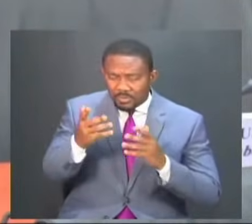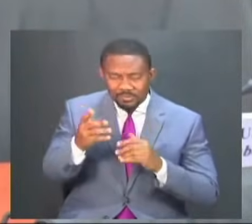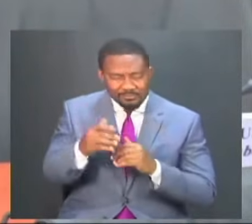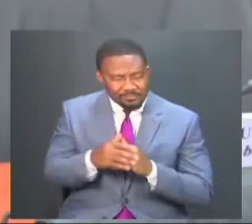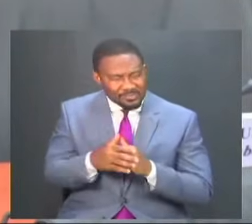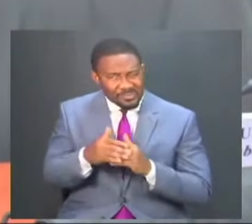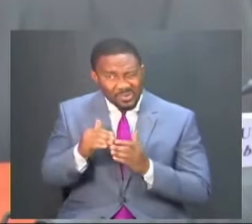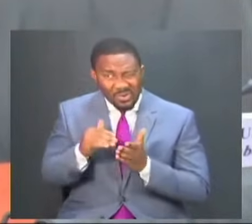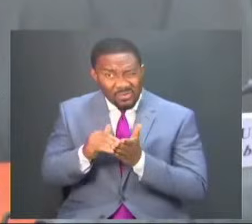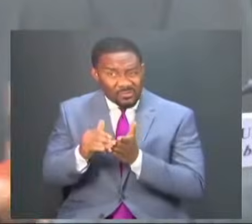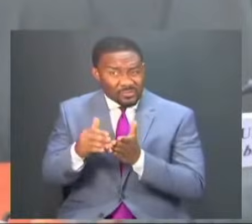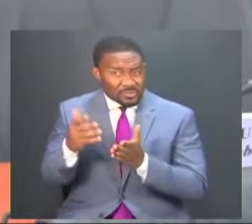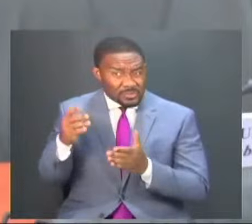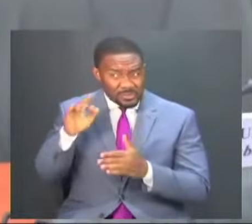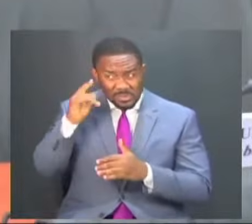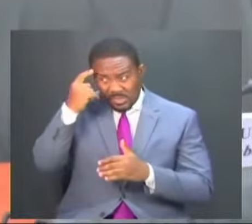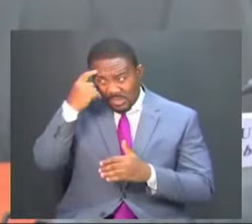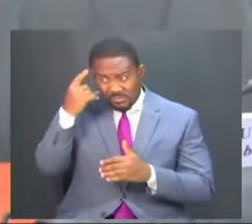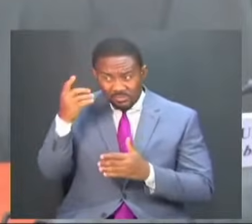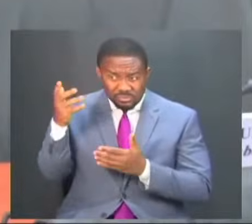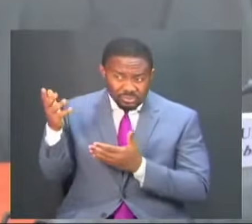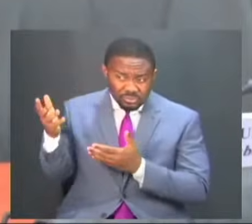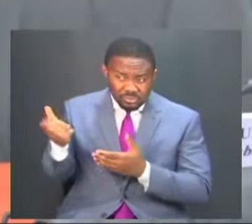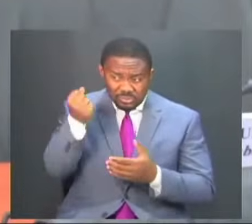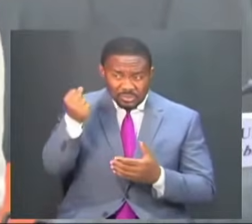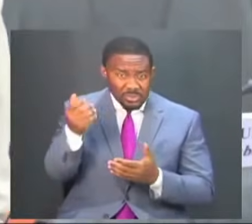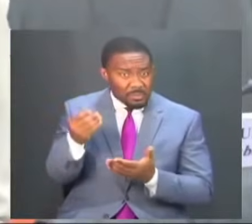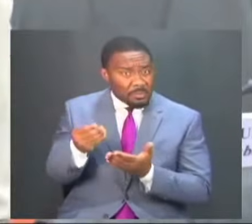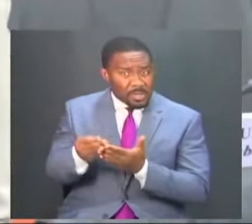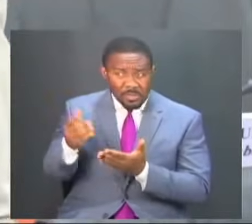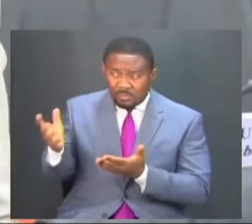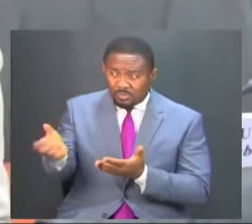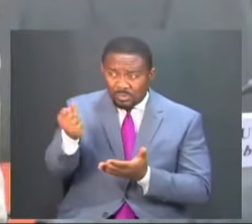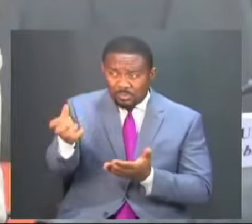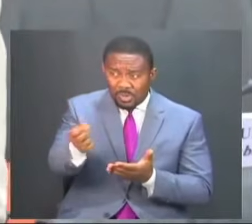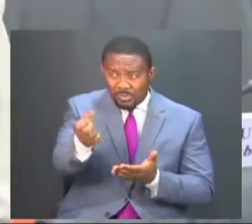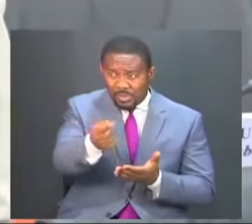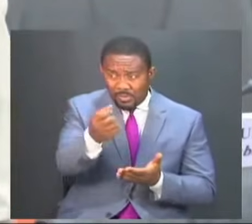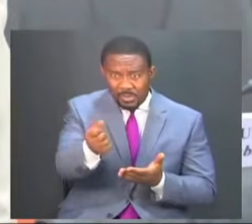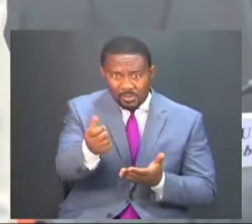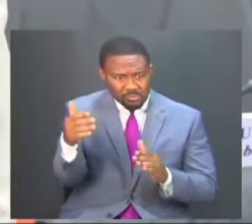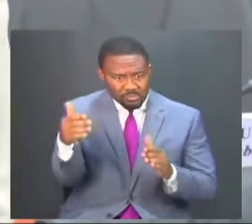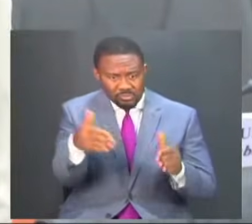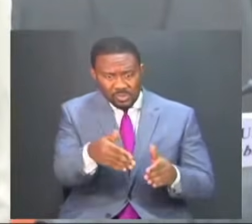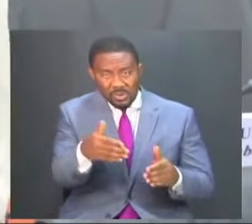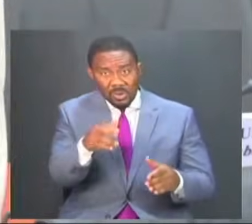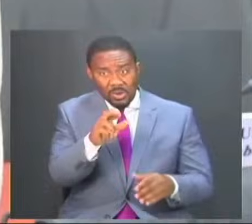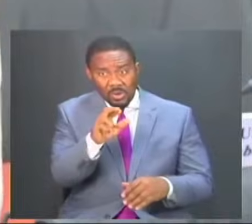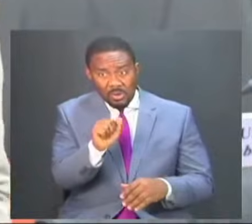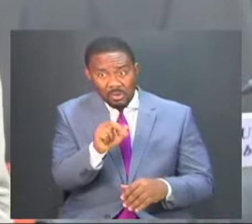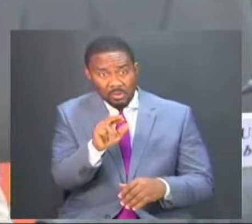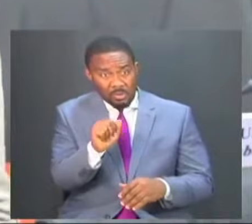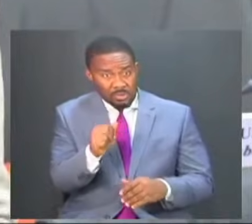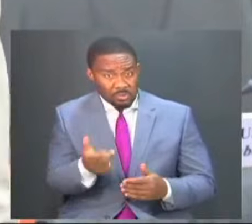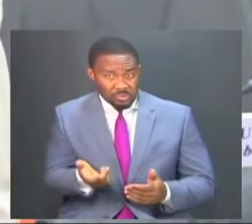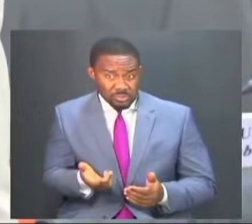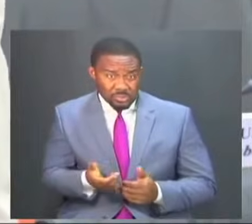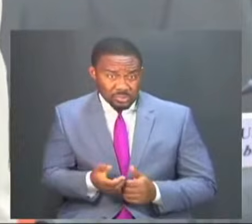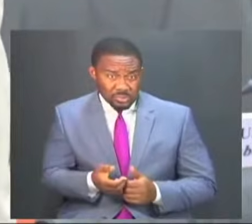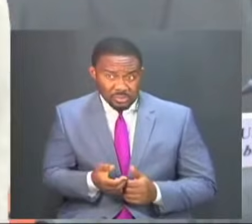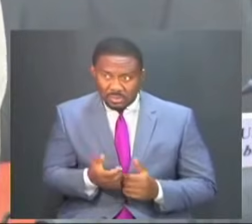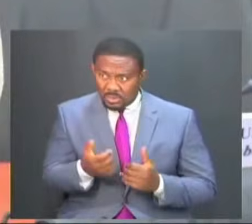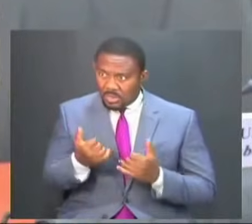do we see these things going back into the communities. So these days, unlike in the past, when Accra only were speaking, today